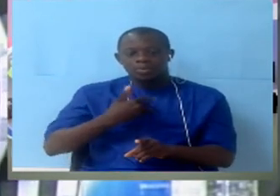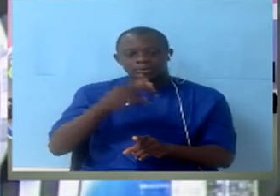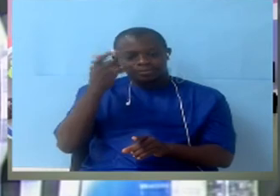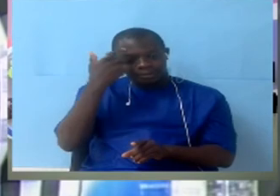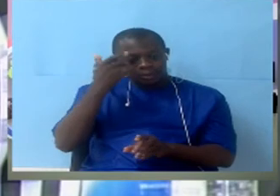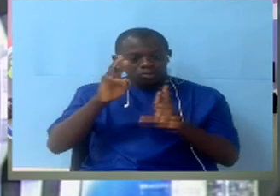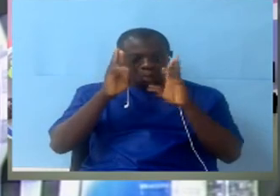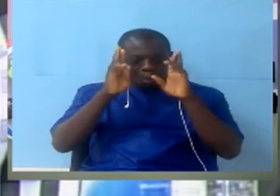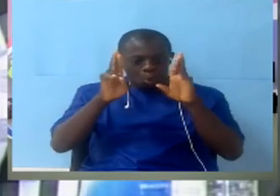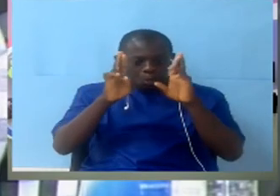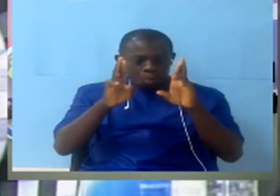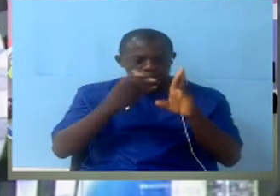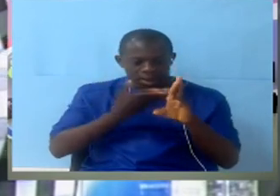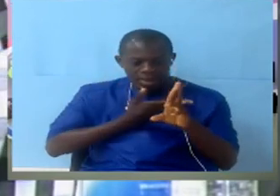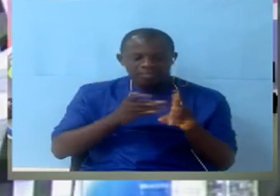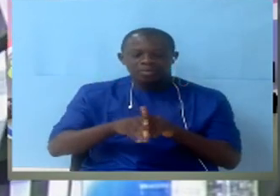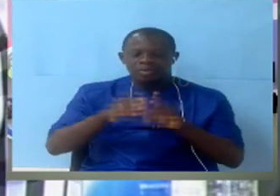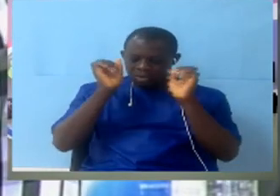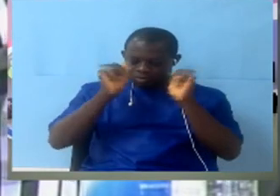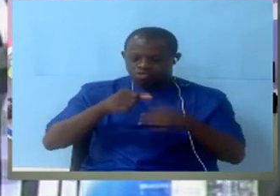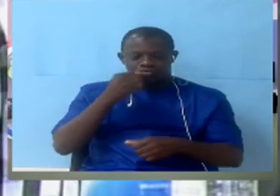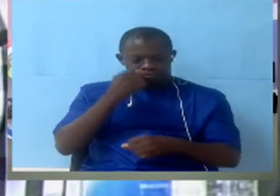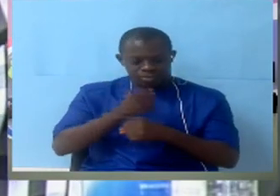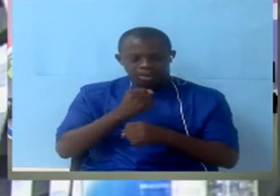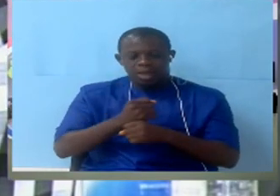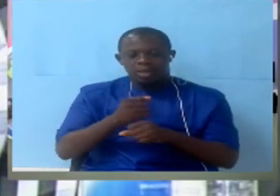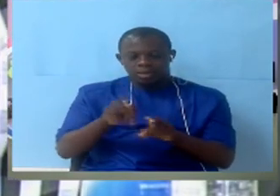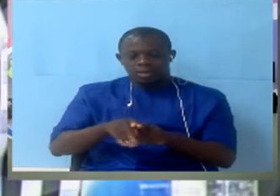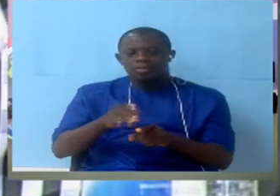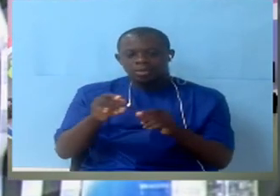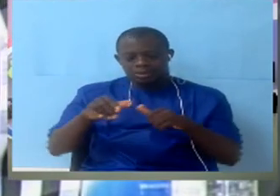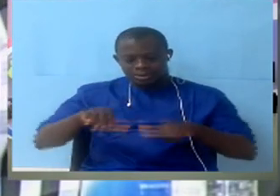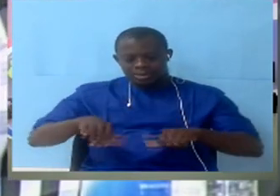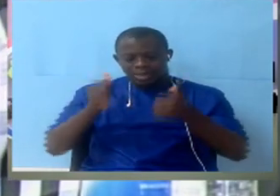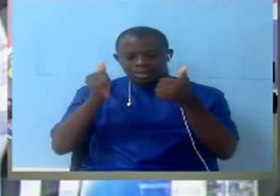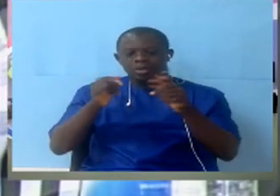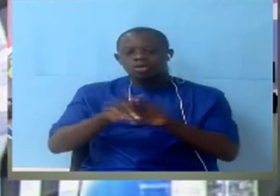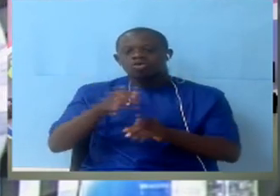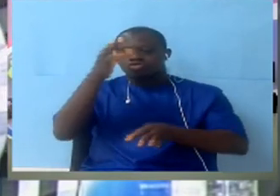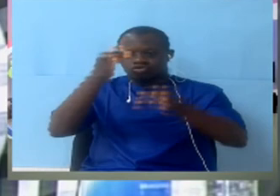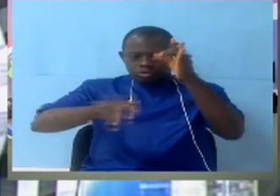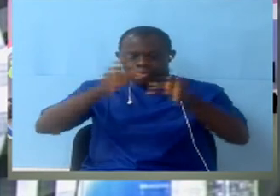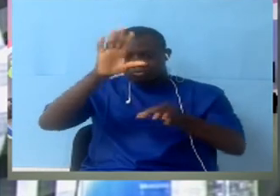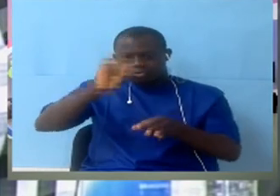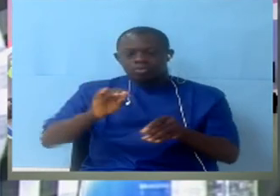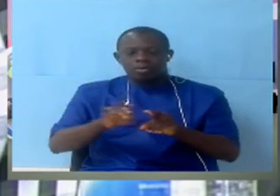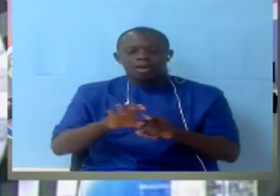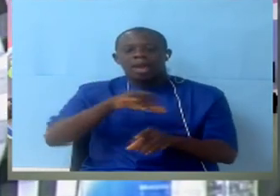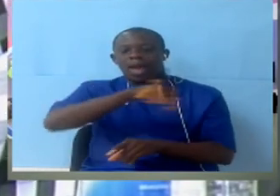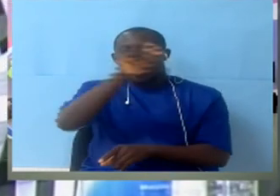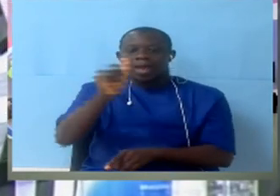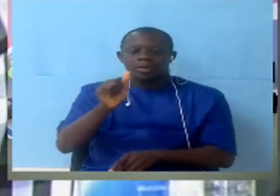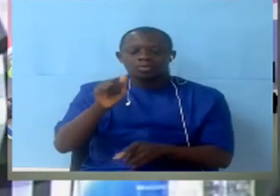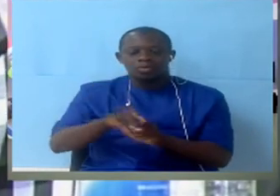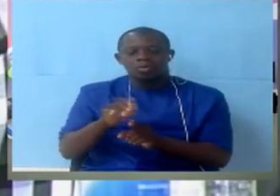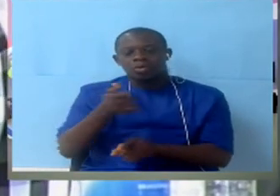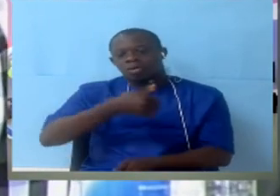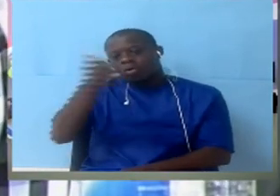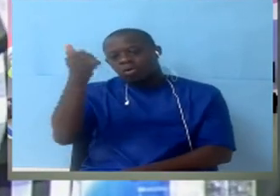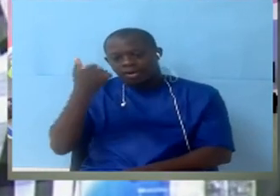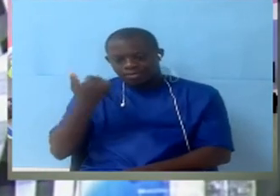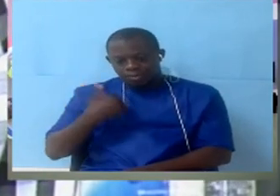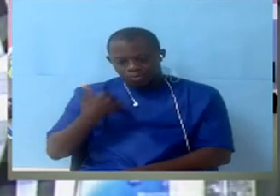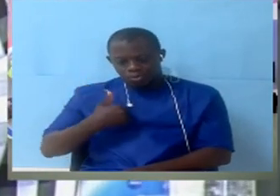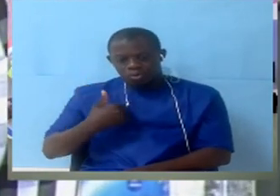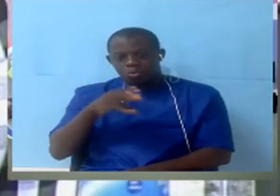People have the hope that they will bring and establish justice. And the more Mialanko more rights violates in Banko